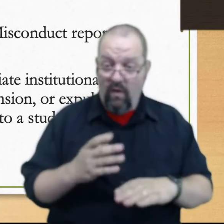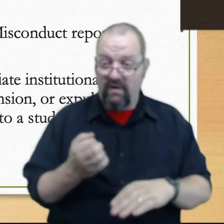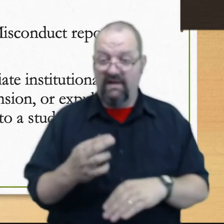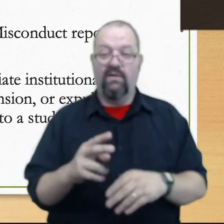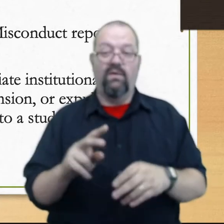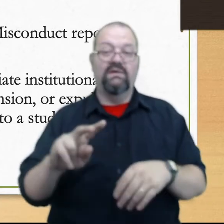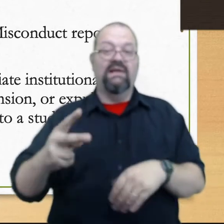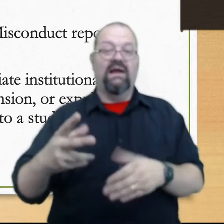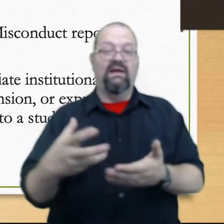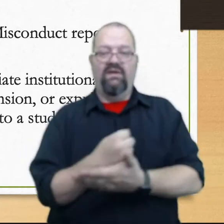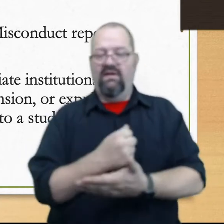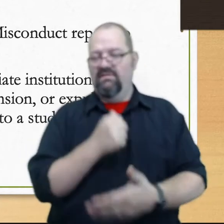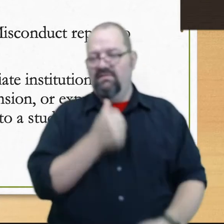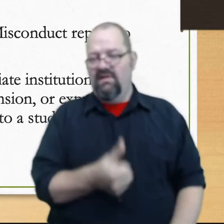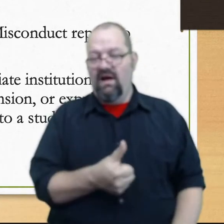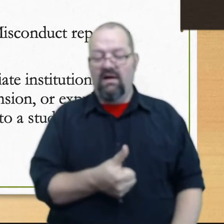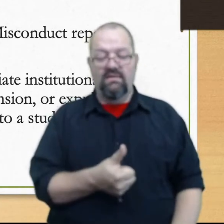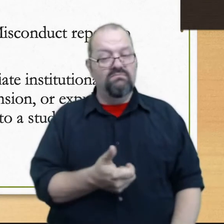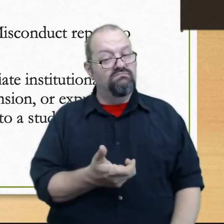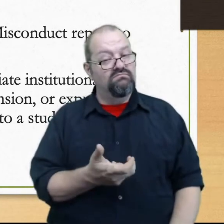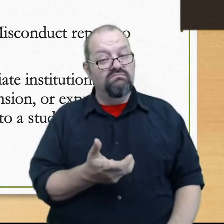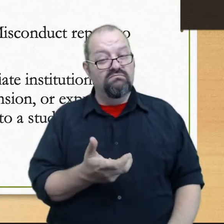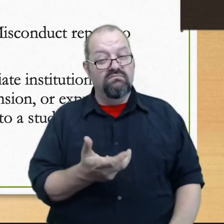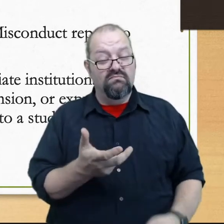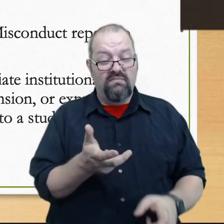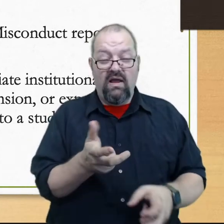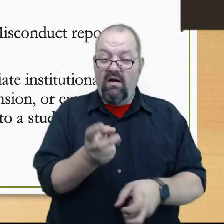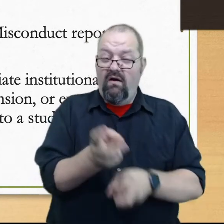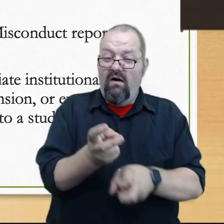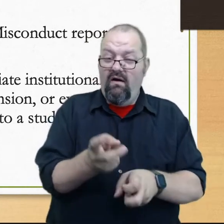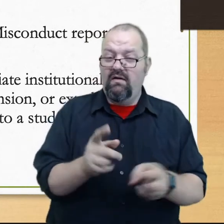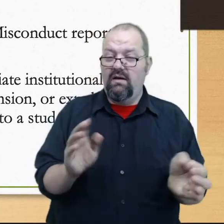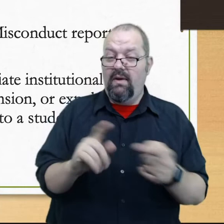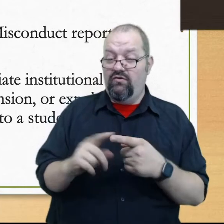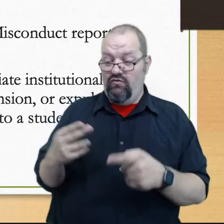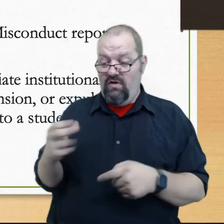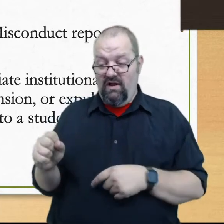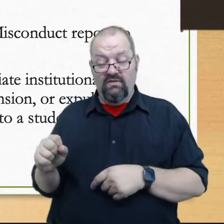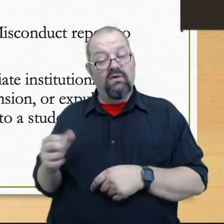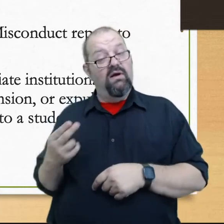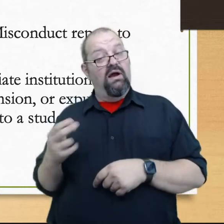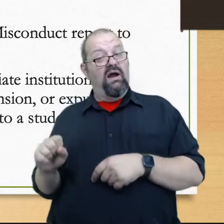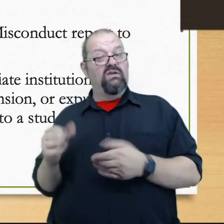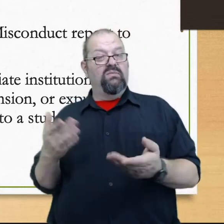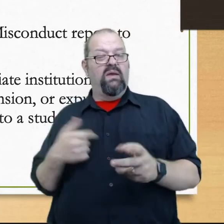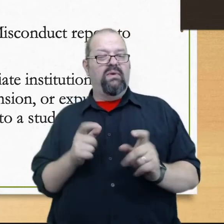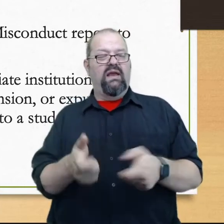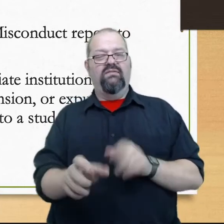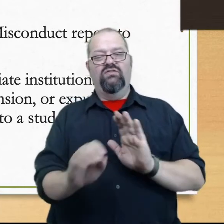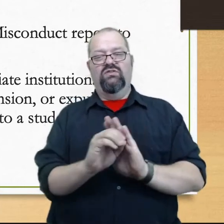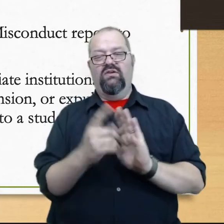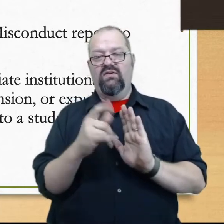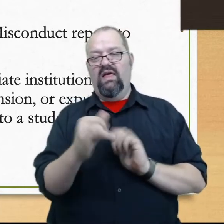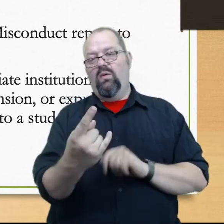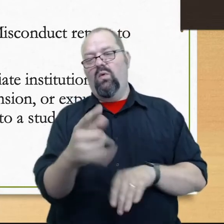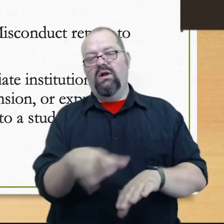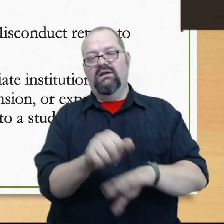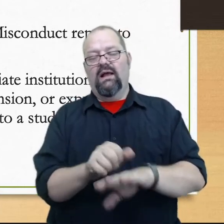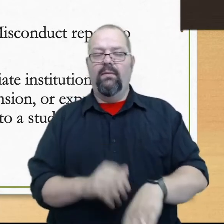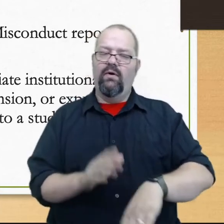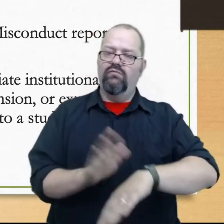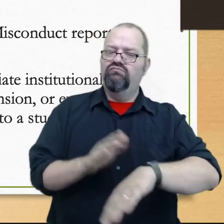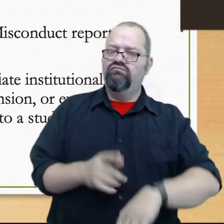cheating. This may be a harsher consequence than you were used to in high school. Teachers may simply have given you a 0 on the assignment or a slap on the